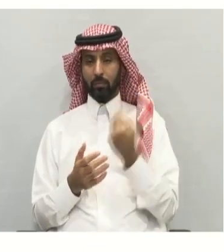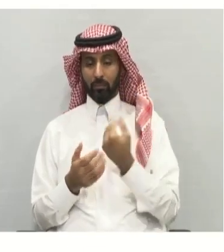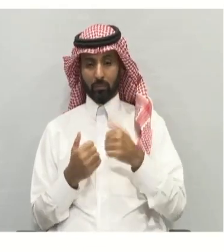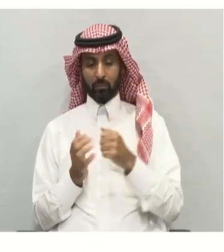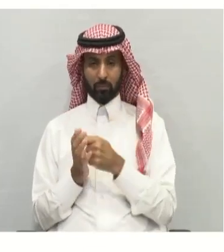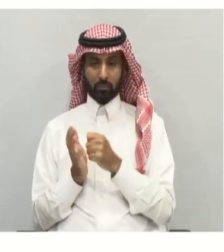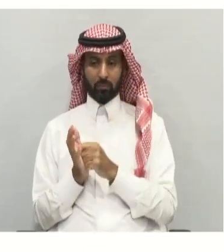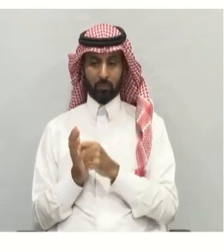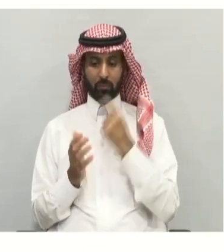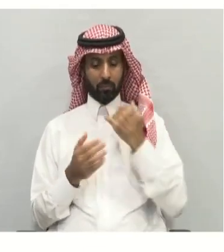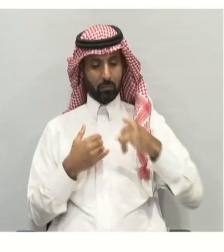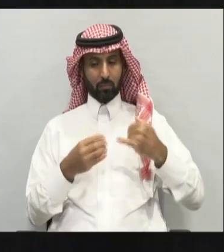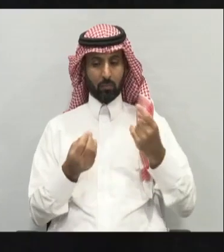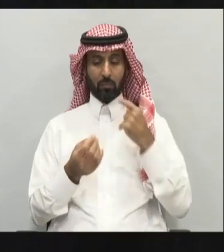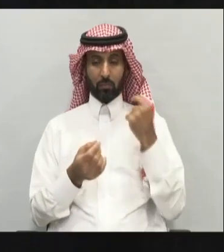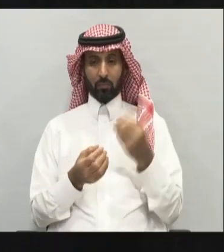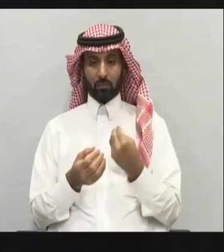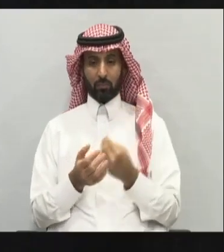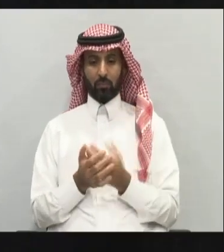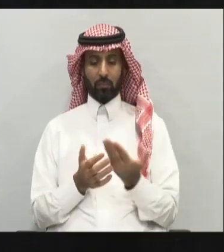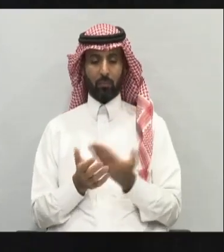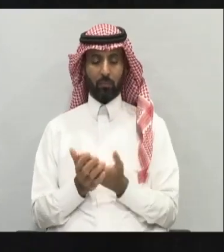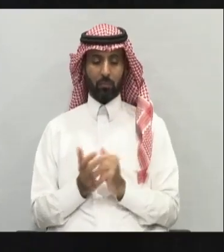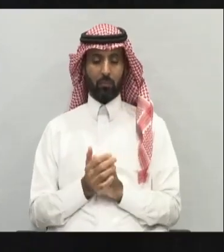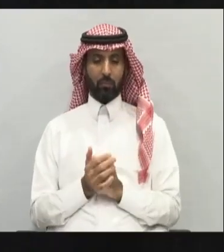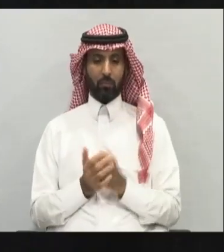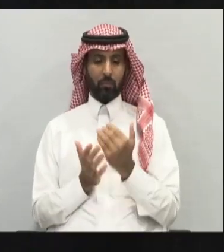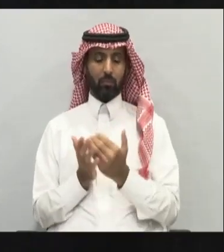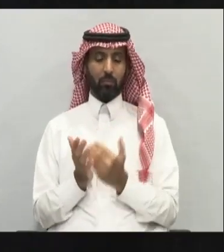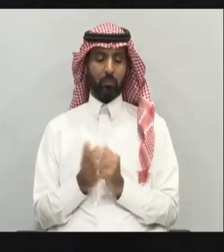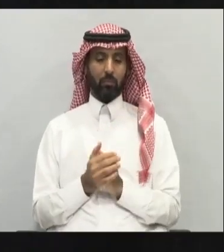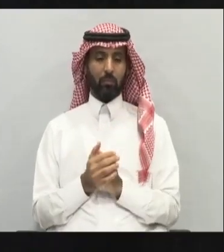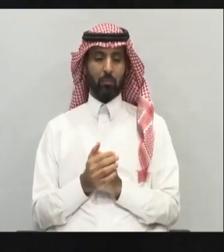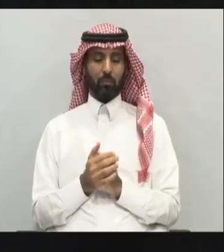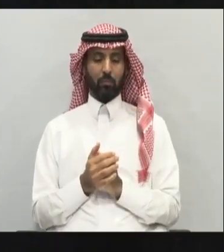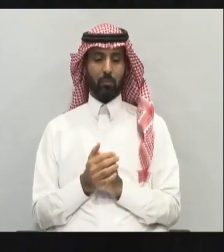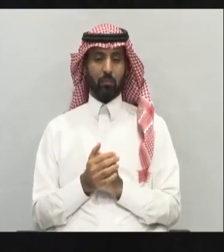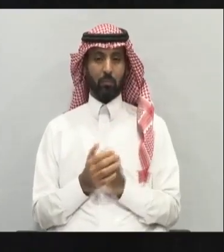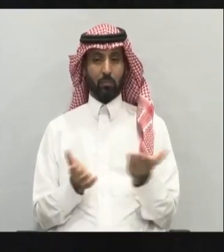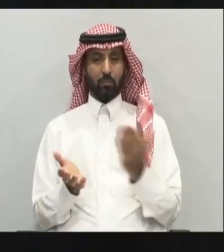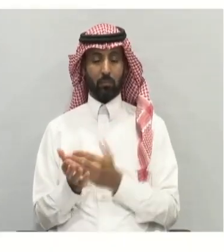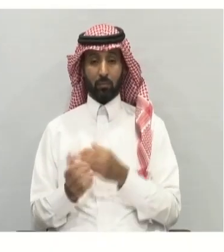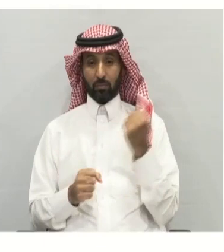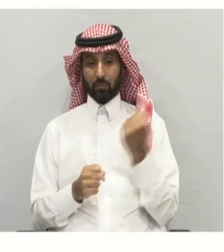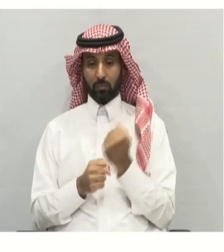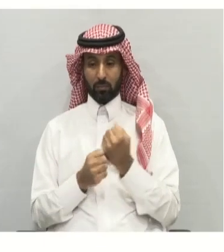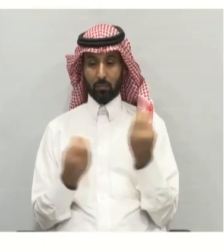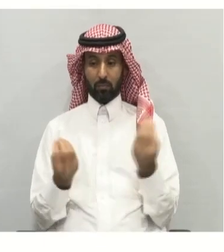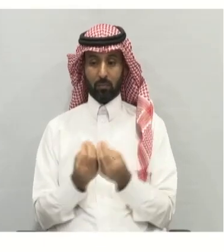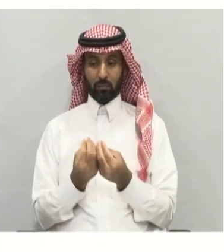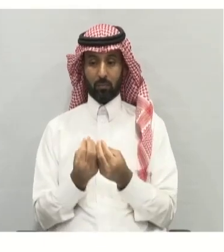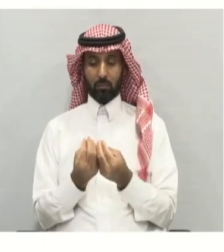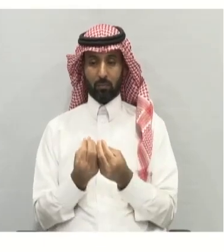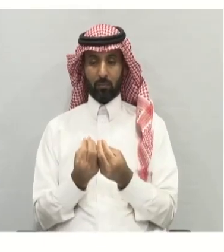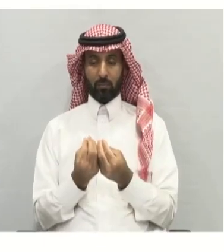The answer is no. They do more than this according to the text that we have read. After this, we went to the pair